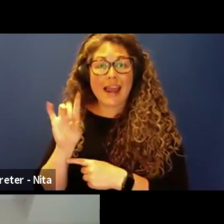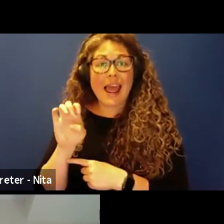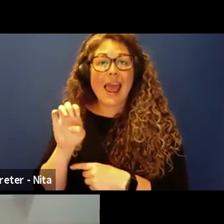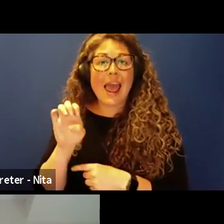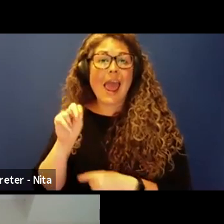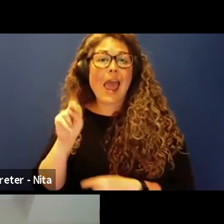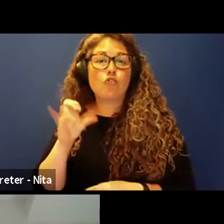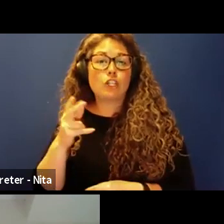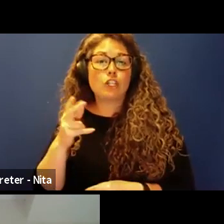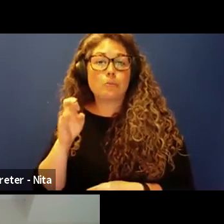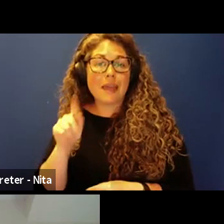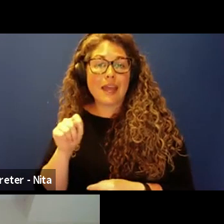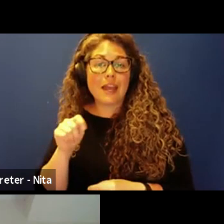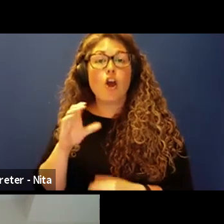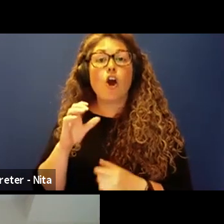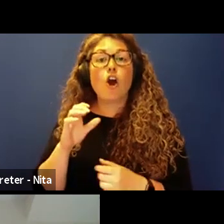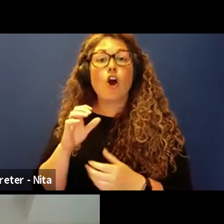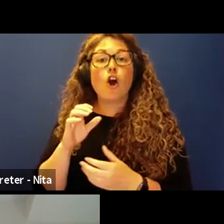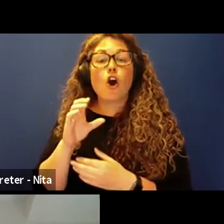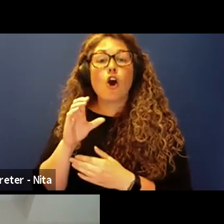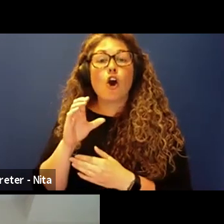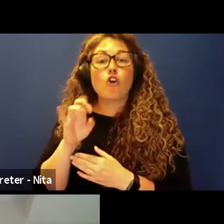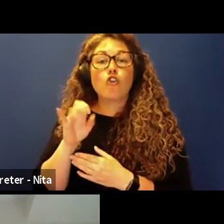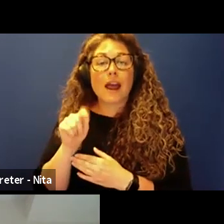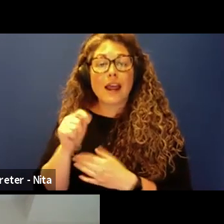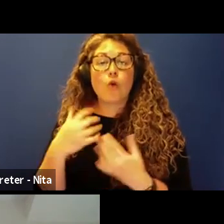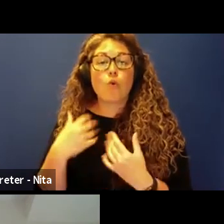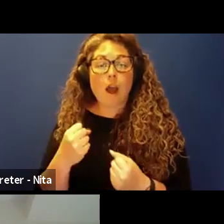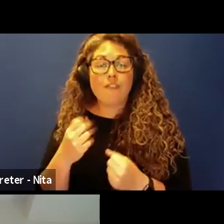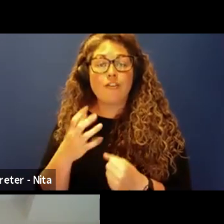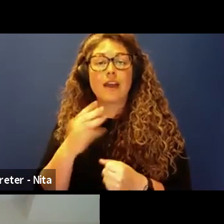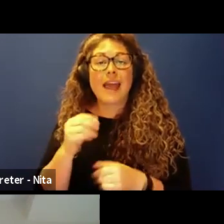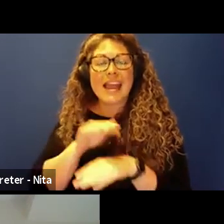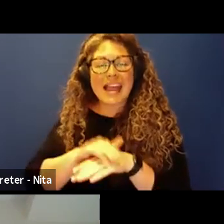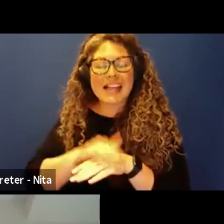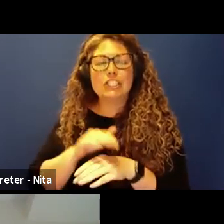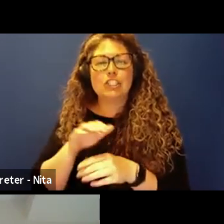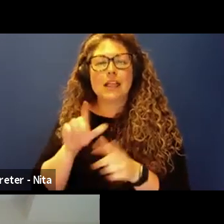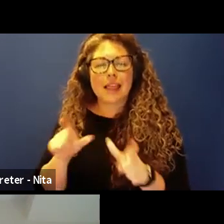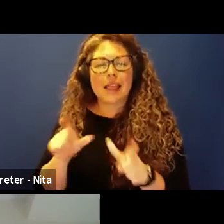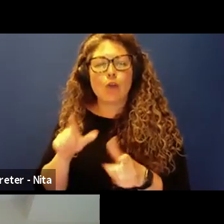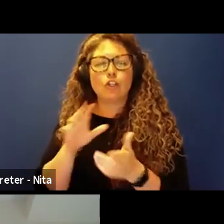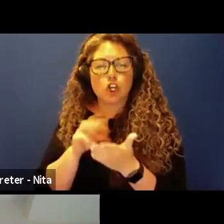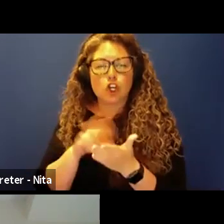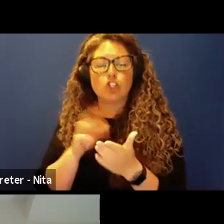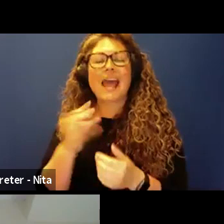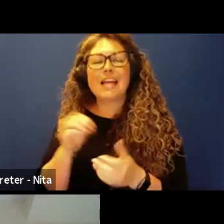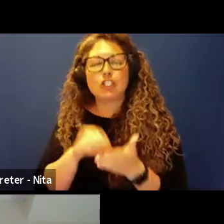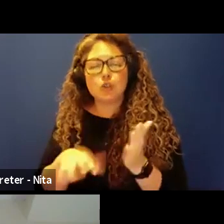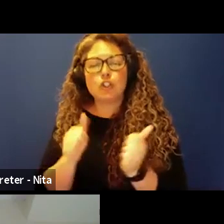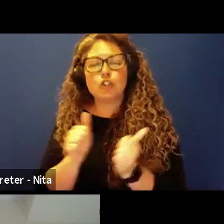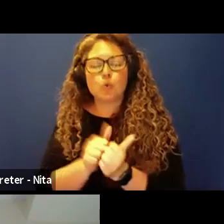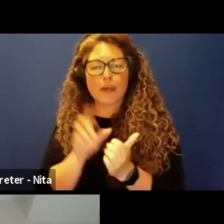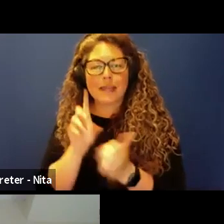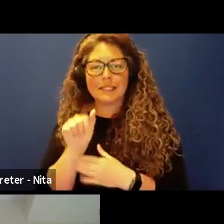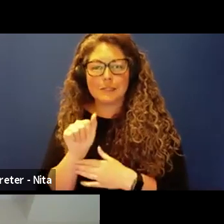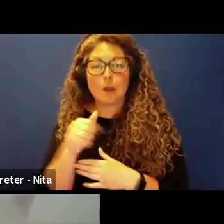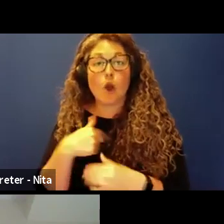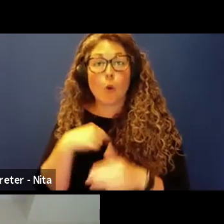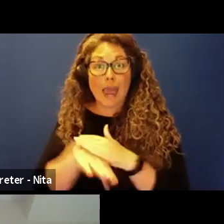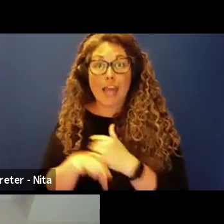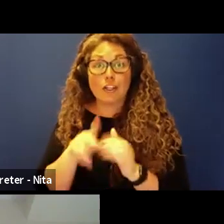credit recovery, and programming for English language learners and students with disabilities. If we enter phase 2,